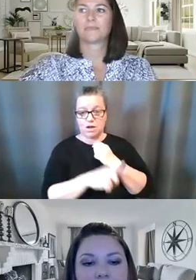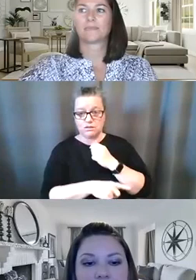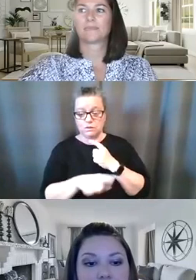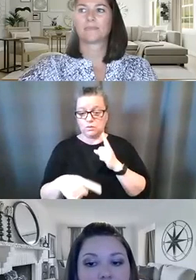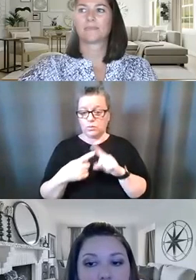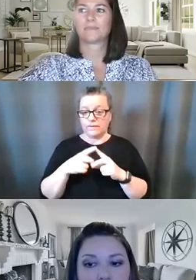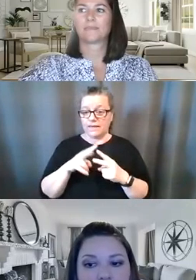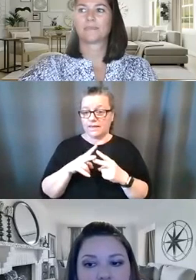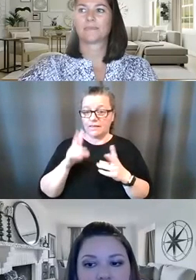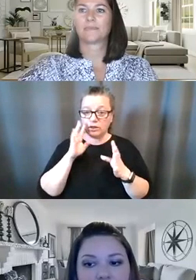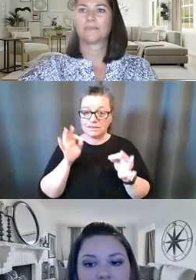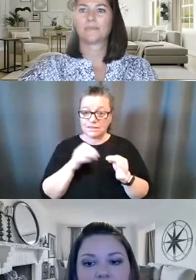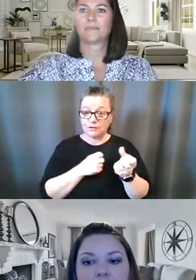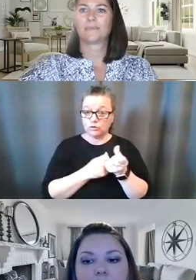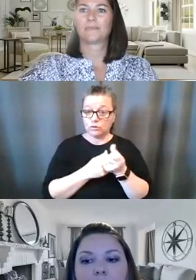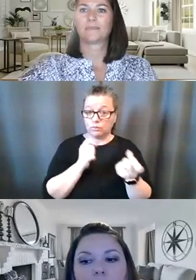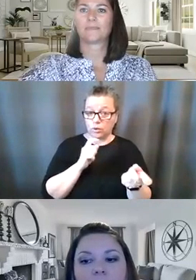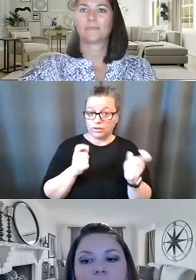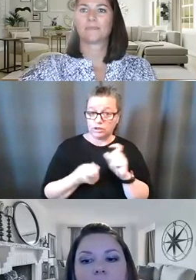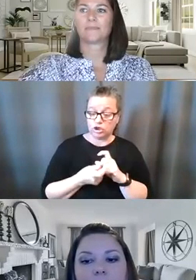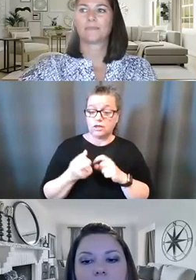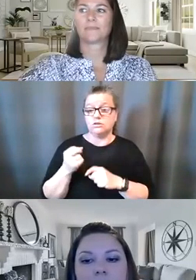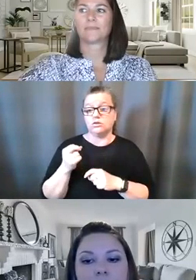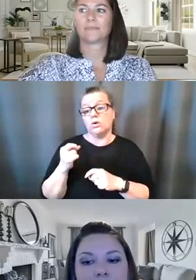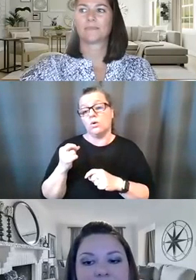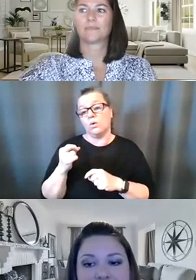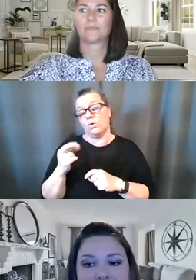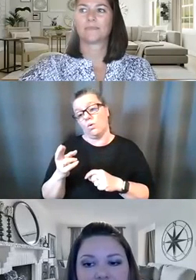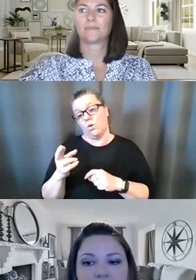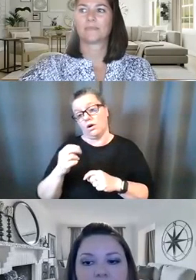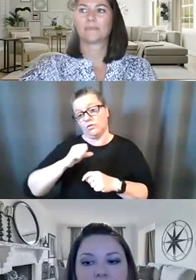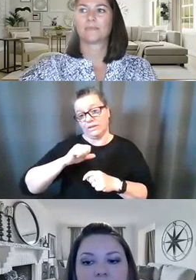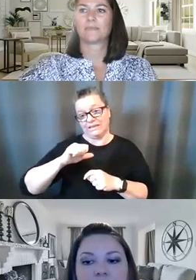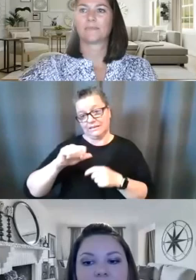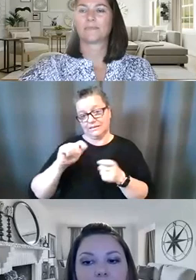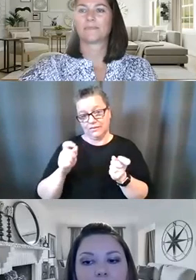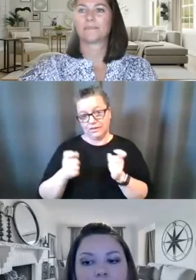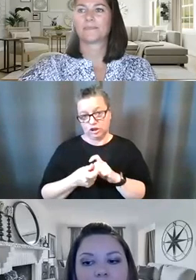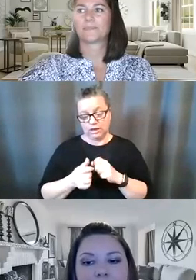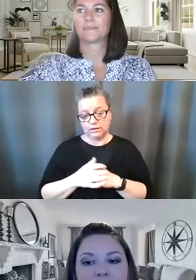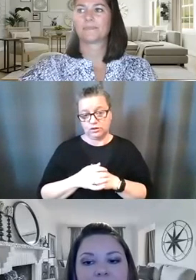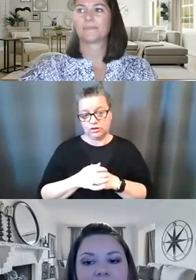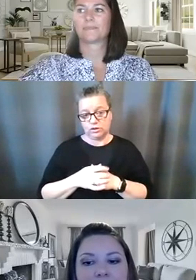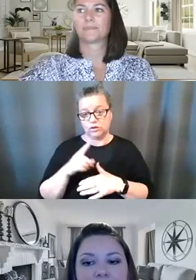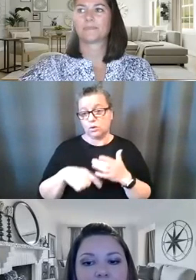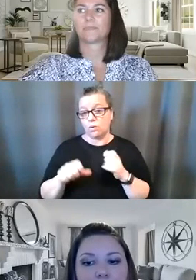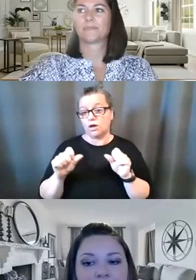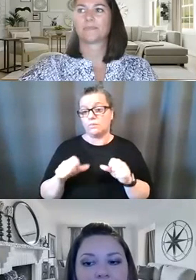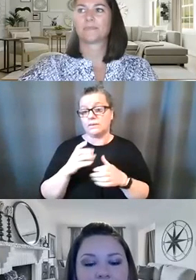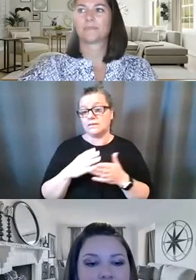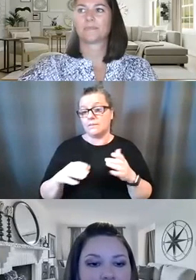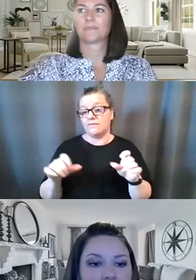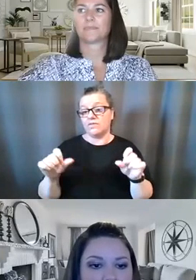either decide to support the change or resist the change. So what could be some of the